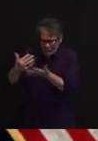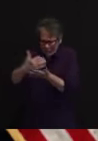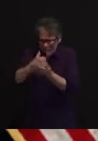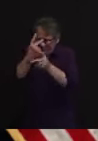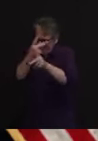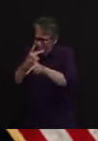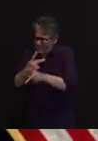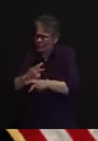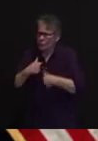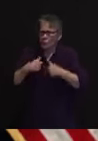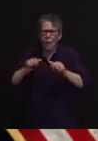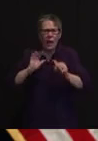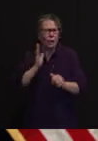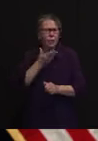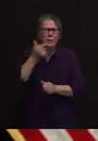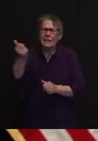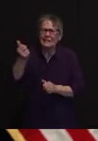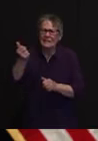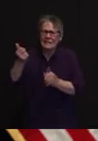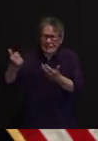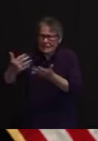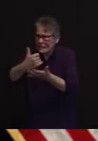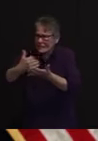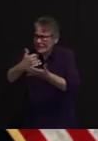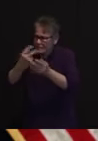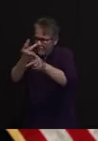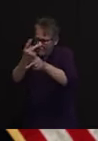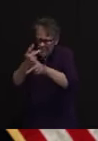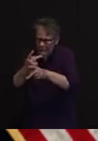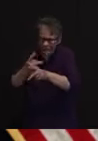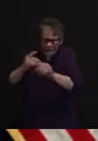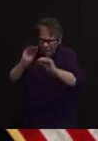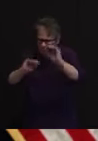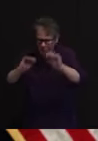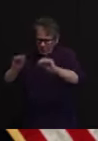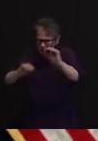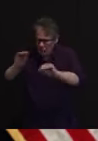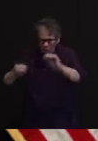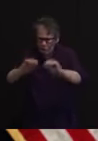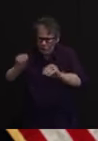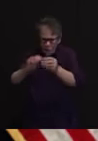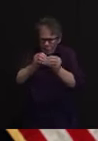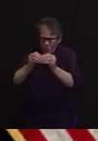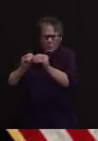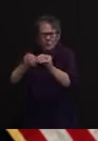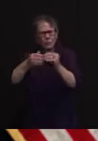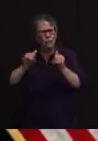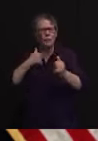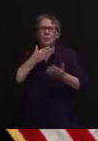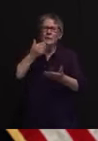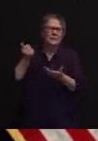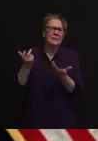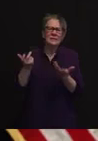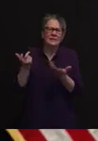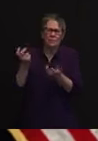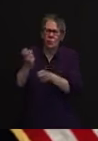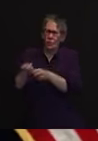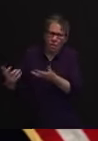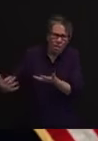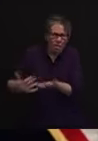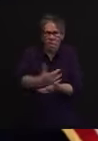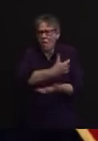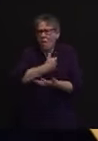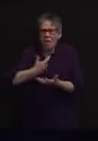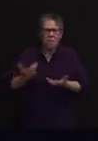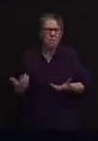you on treated and released, and then Pat on number of law enforcement. Does that sound all right, Judy? First on